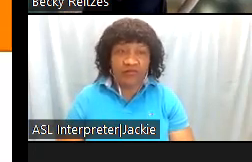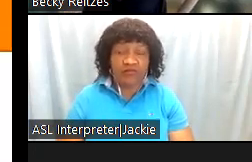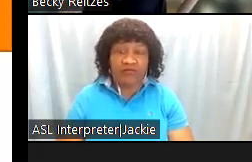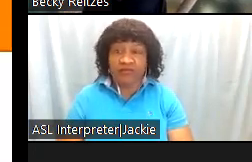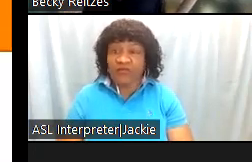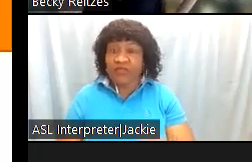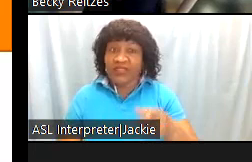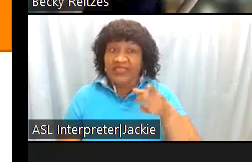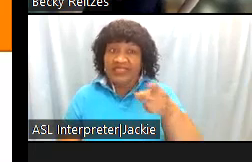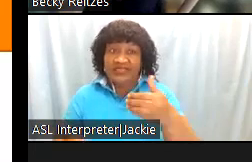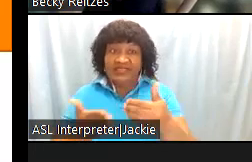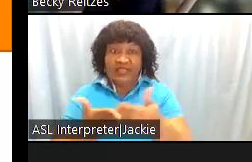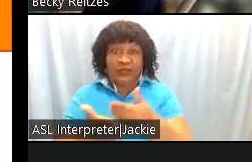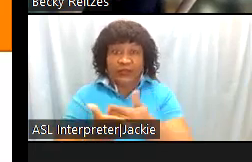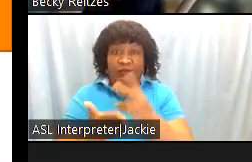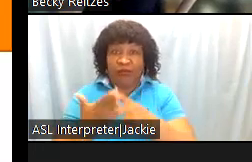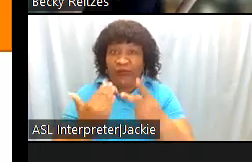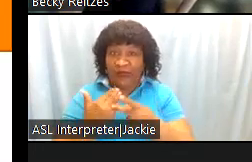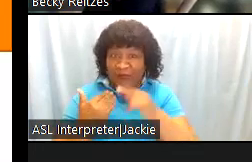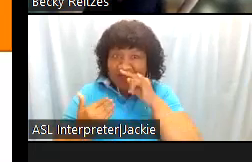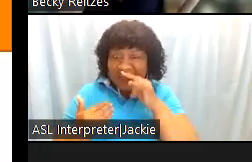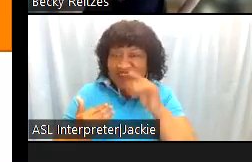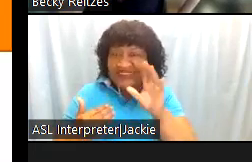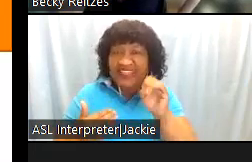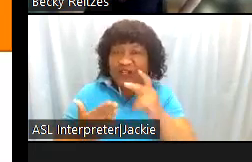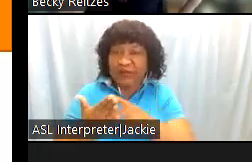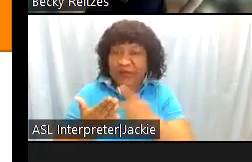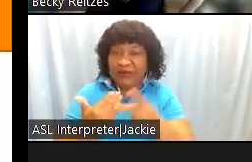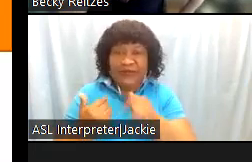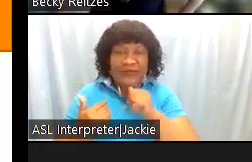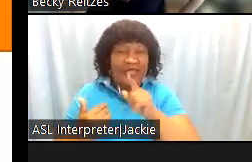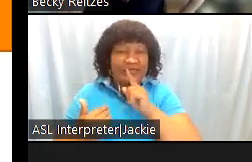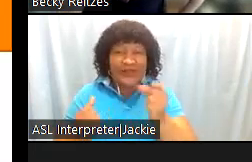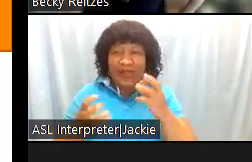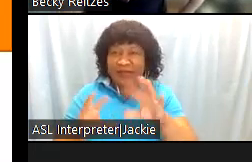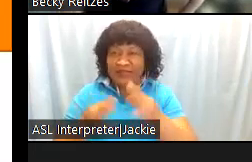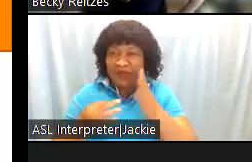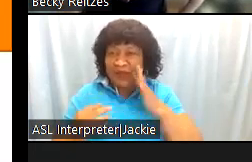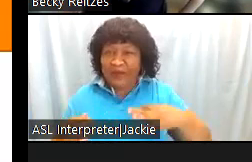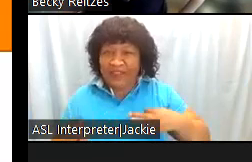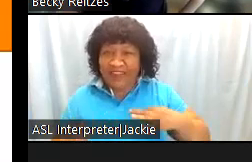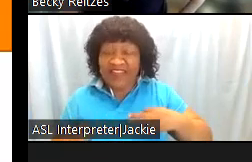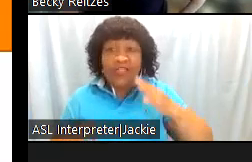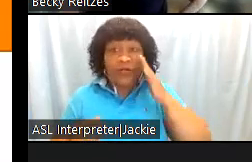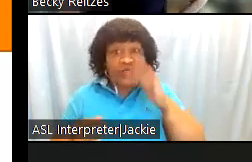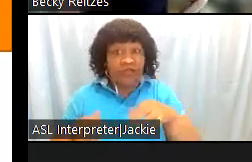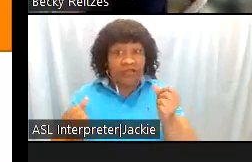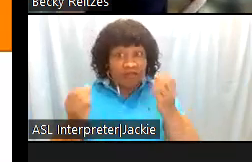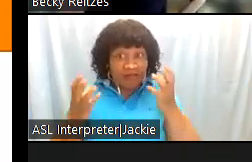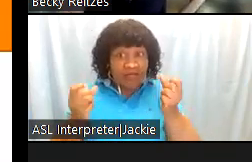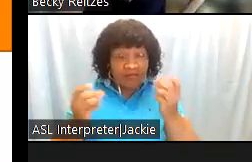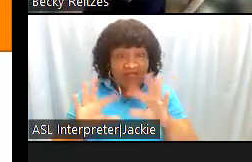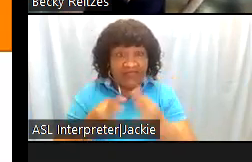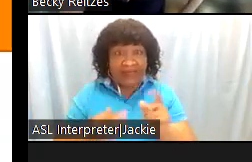Because this is a new program, we're not sure how many families will apply. We know a lot of families need